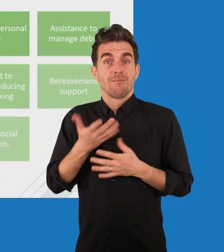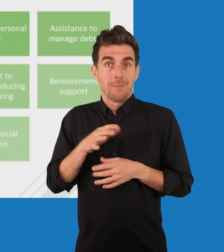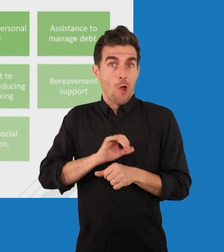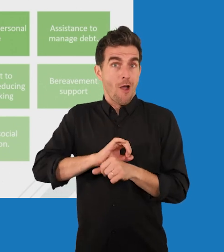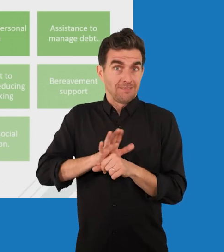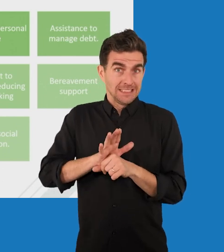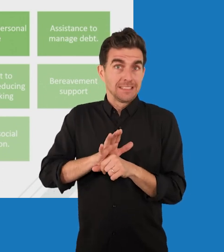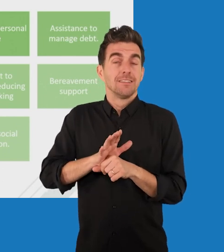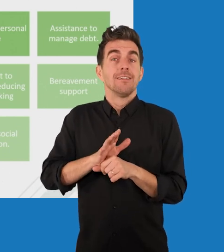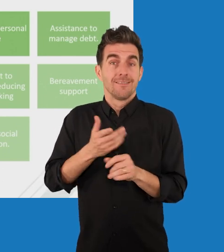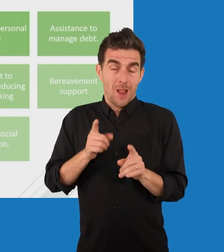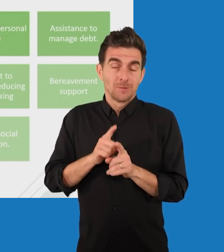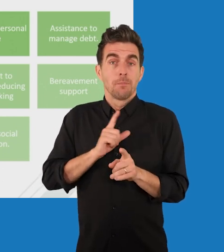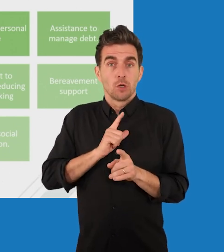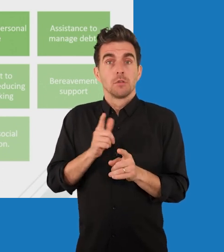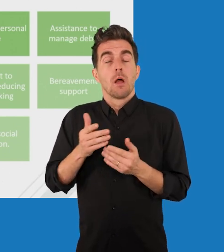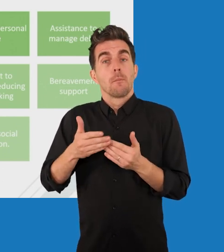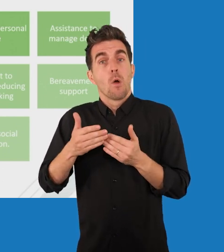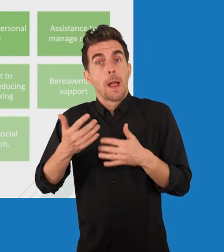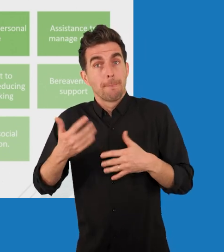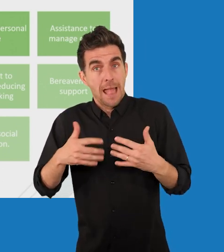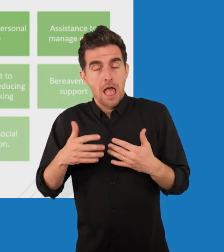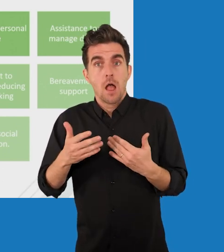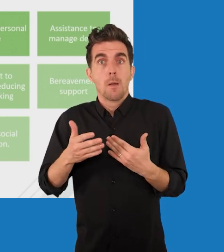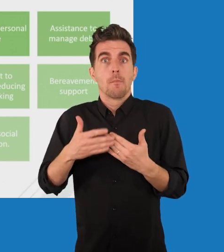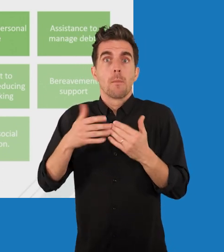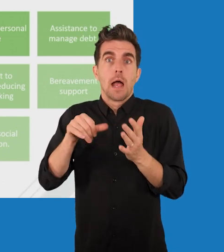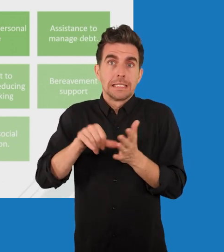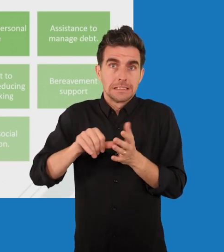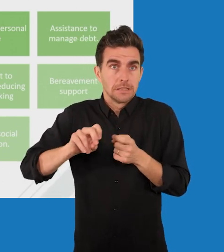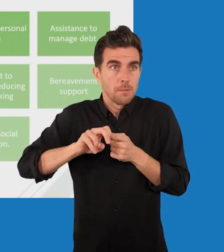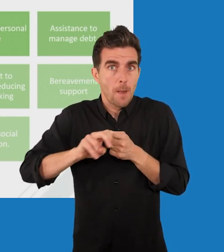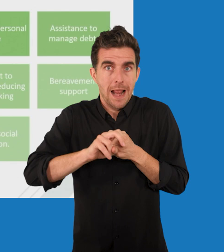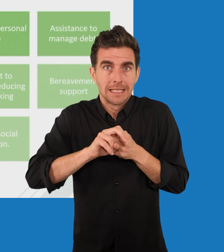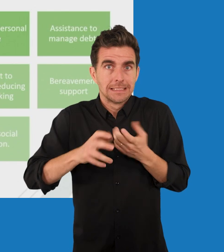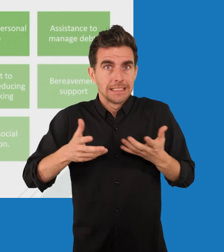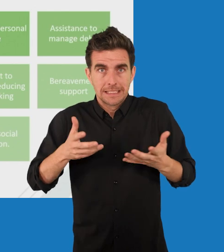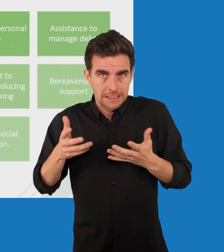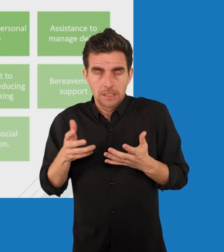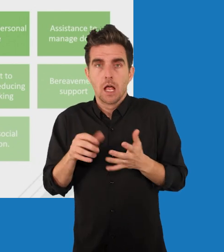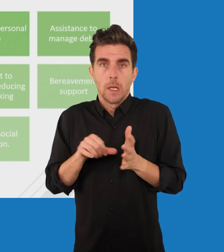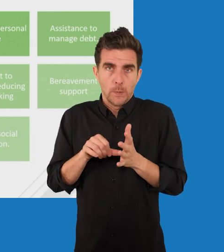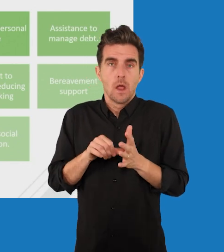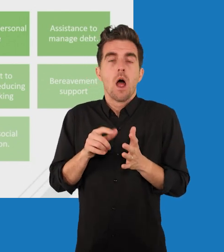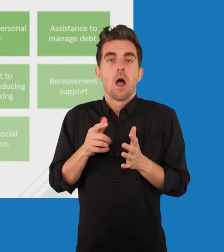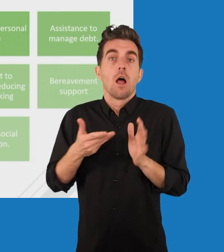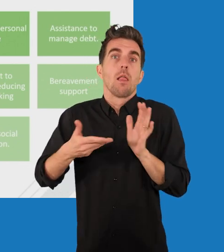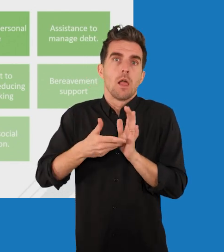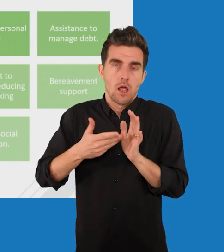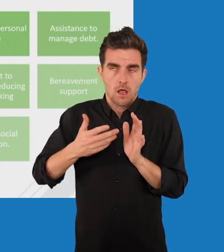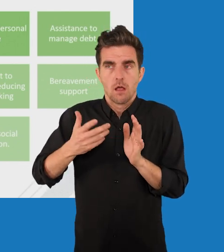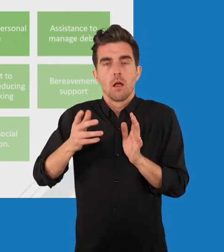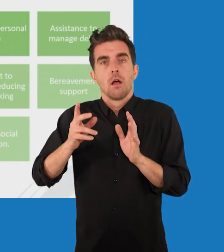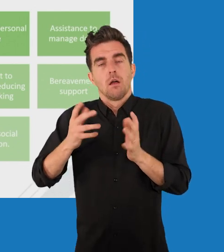primarily as a result of the pandemic, but also because she had increased pain and mobility issues and also